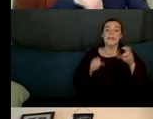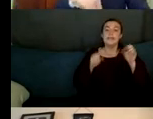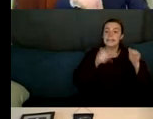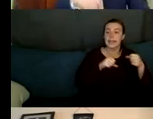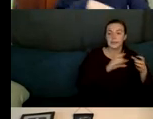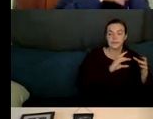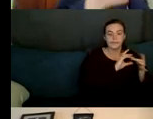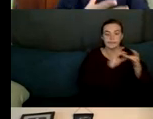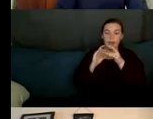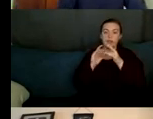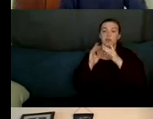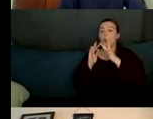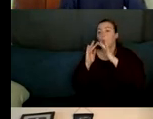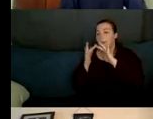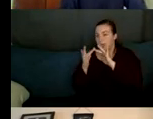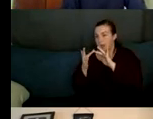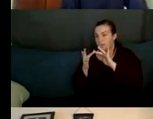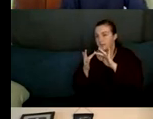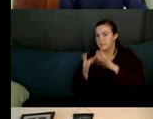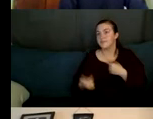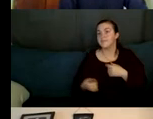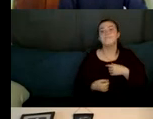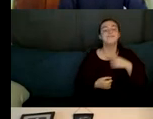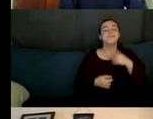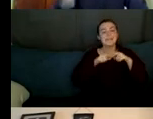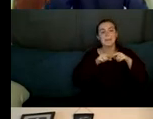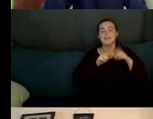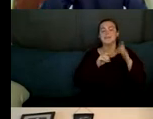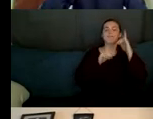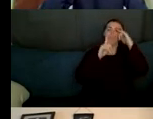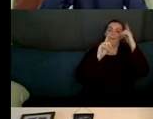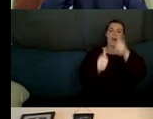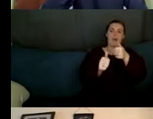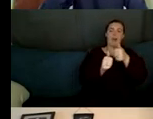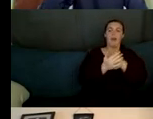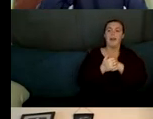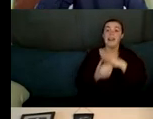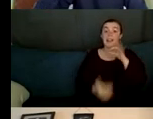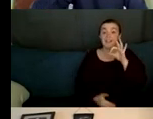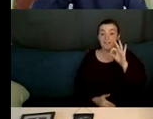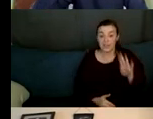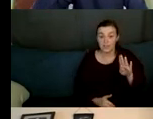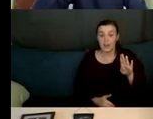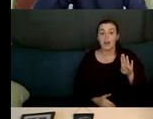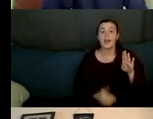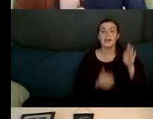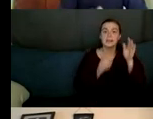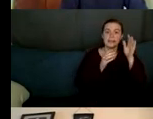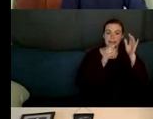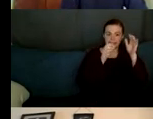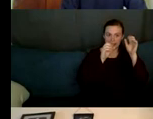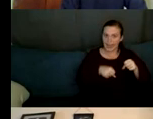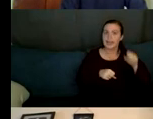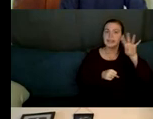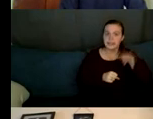where everything lives. That is a little bit of preference. I do hear that Facebook has brought back scheduling posts, which means you can